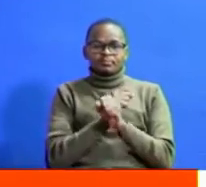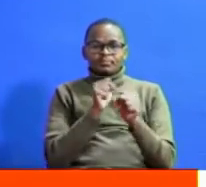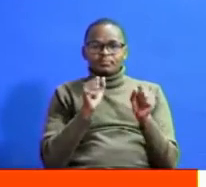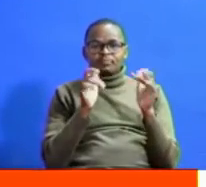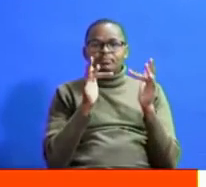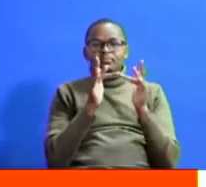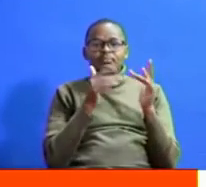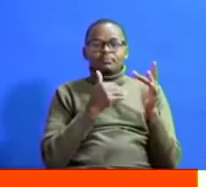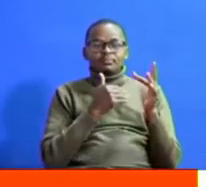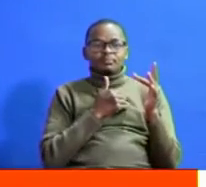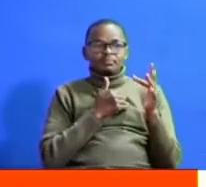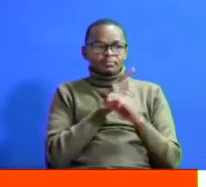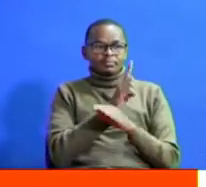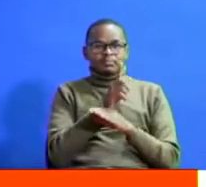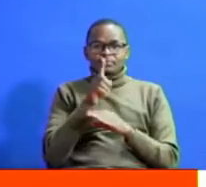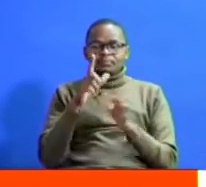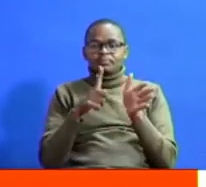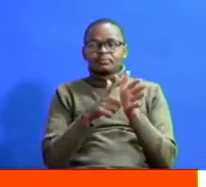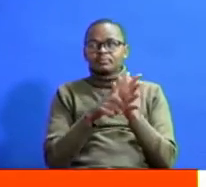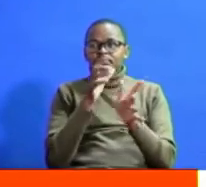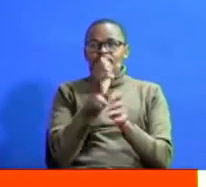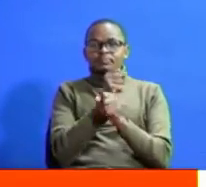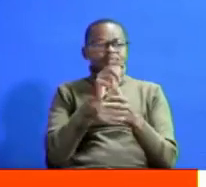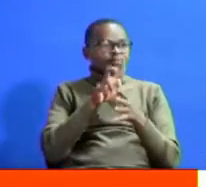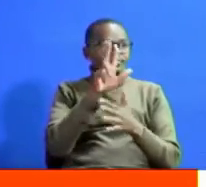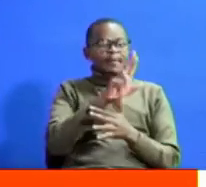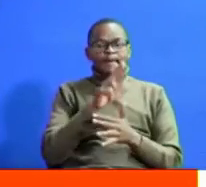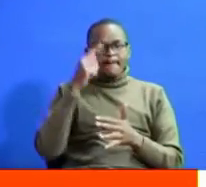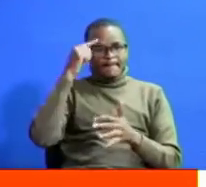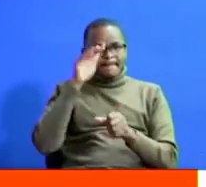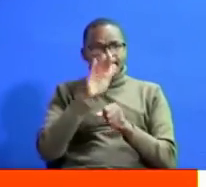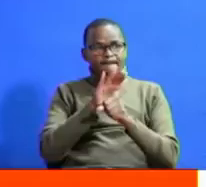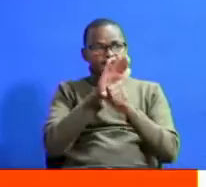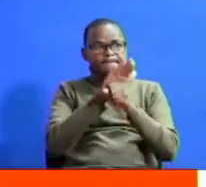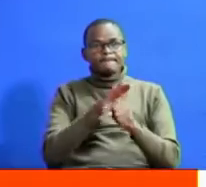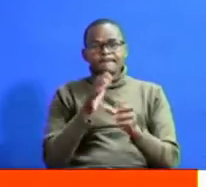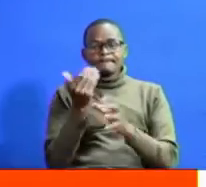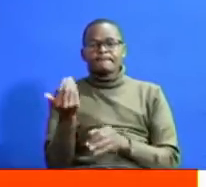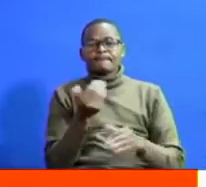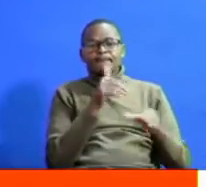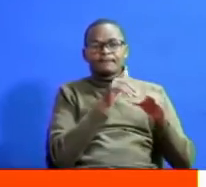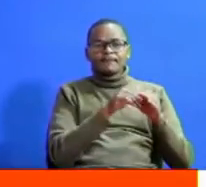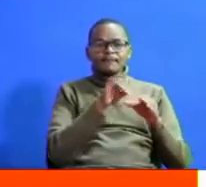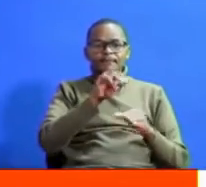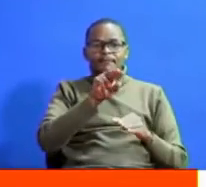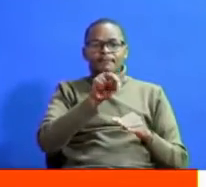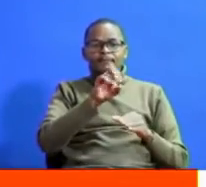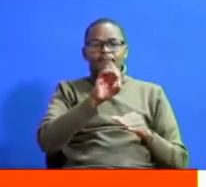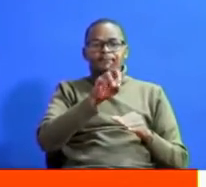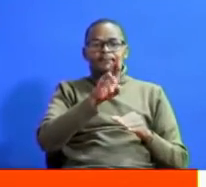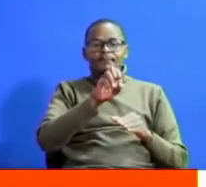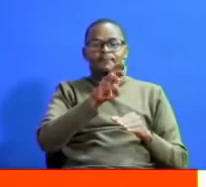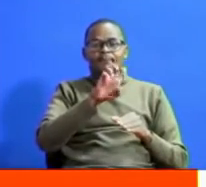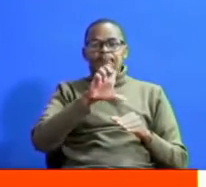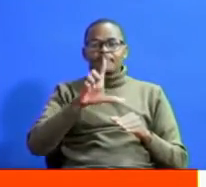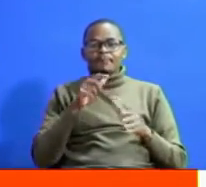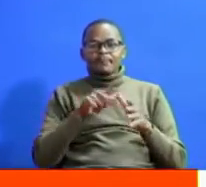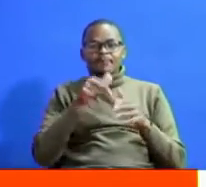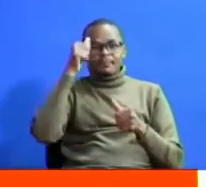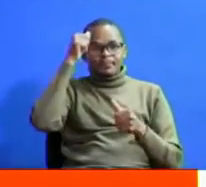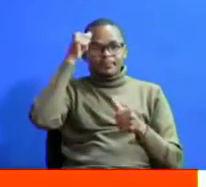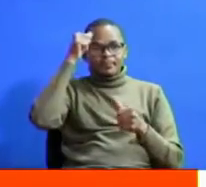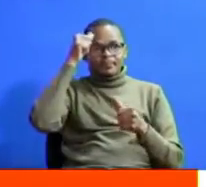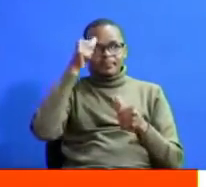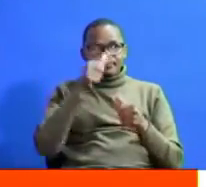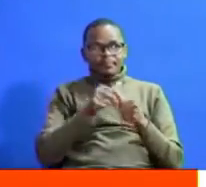Network have condemned law enforcement officers for using excessive force against their children in informal settlements while reminiscing on the past events